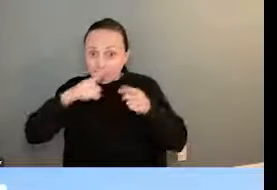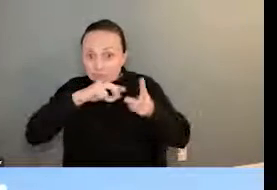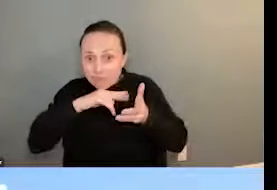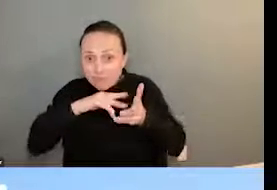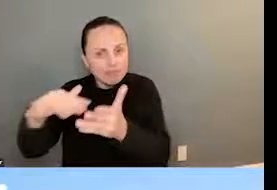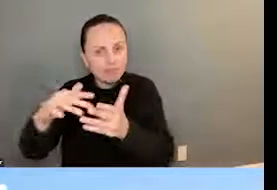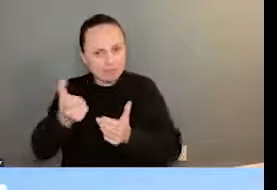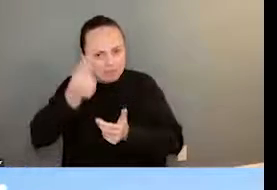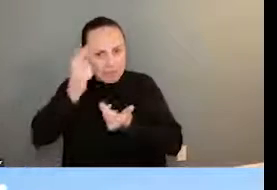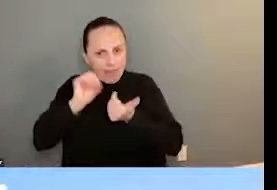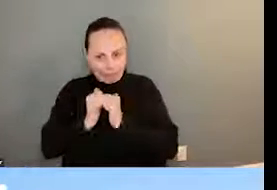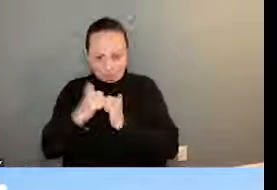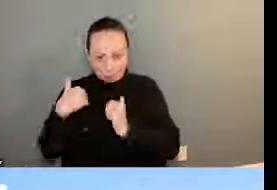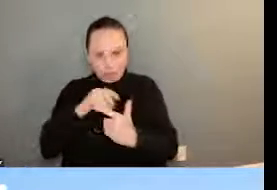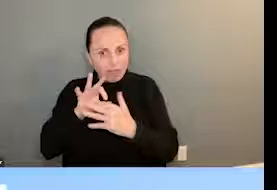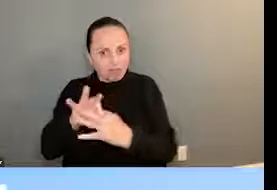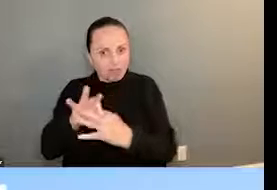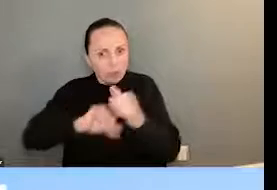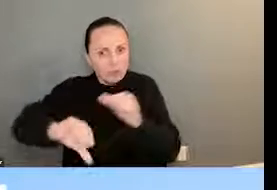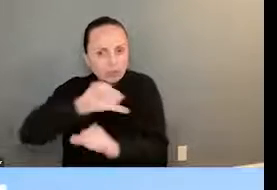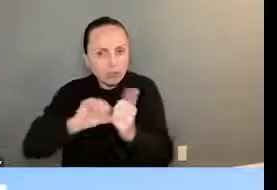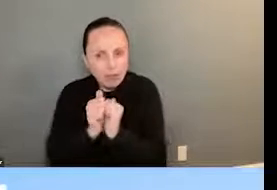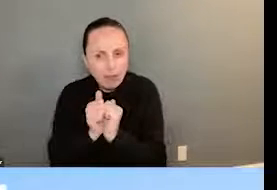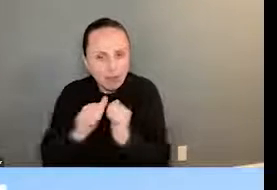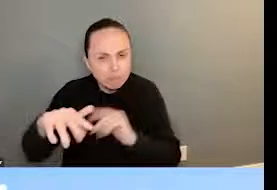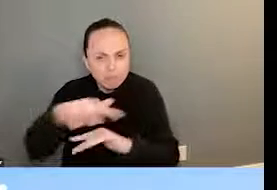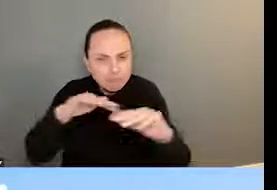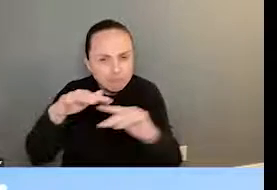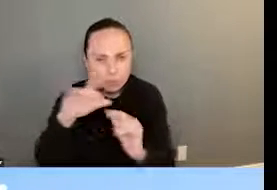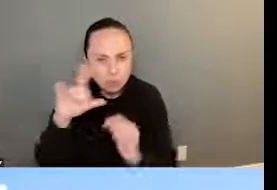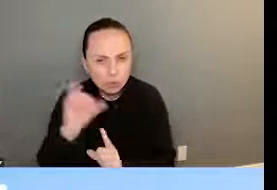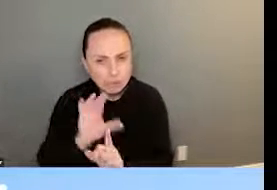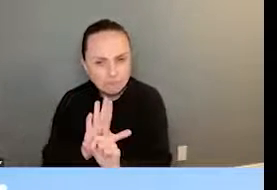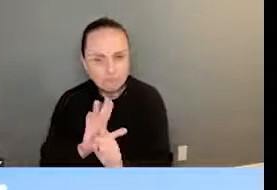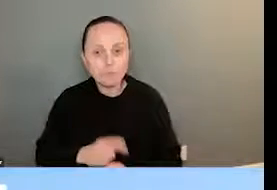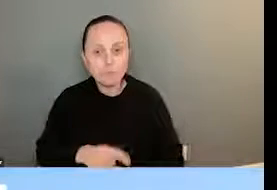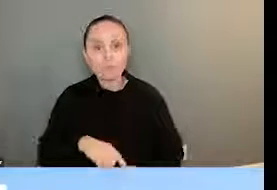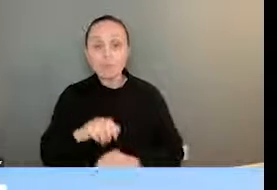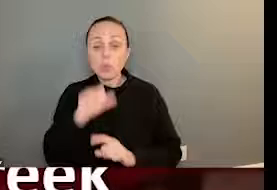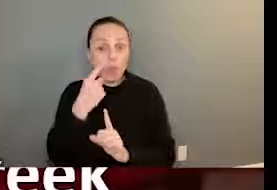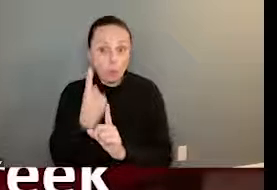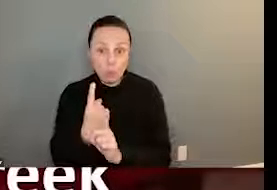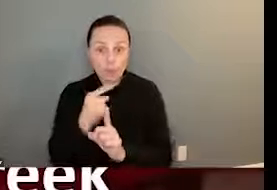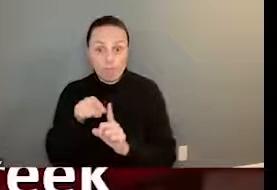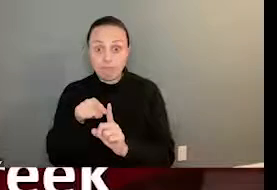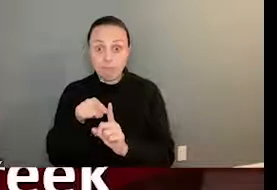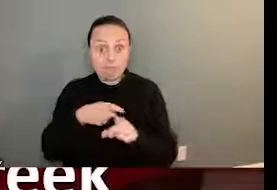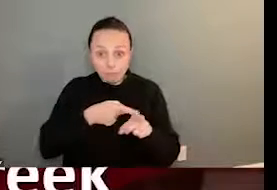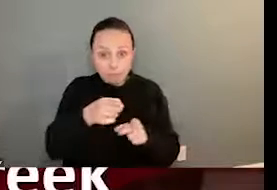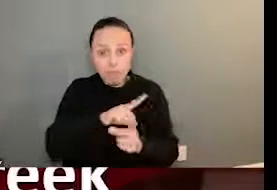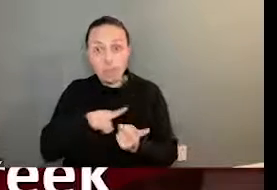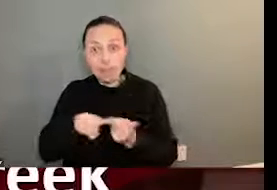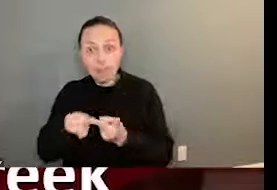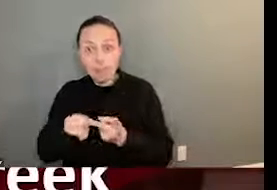our relationships with each other, right? Not only that,